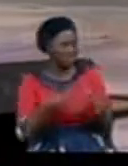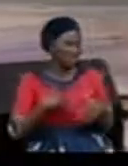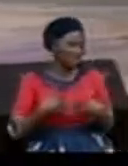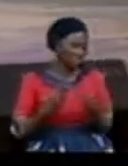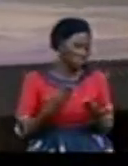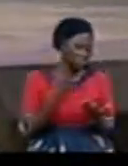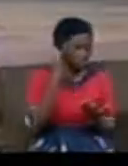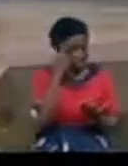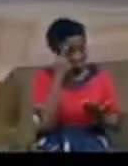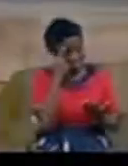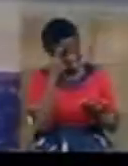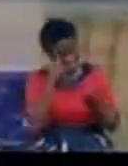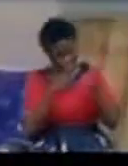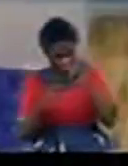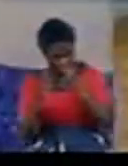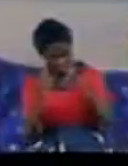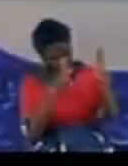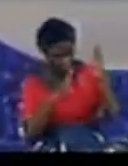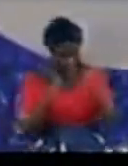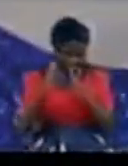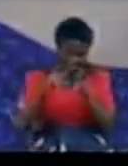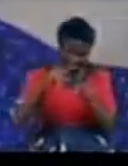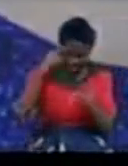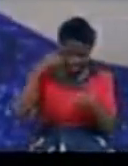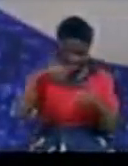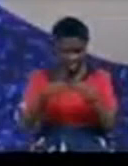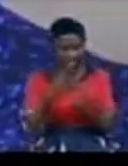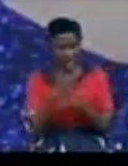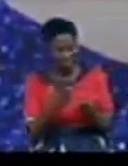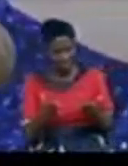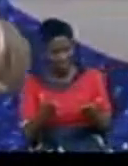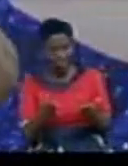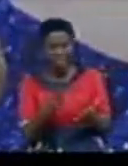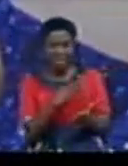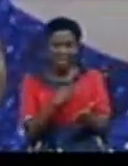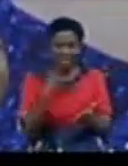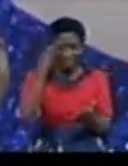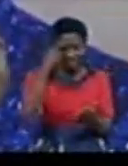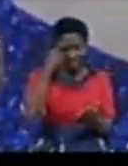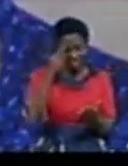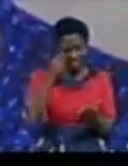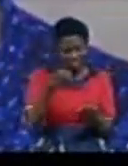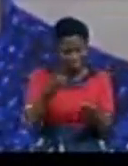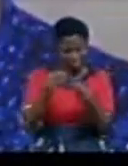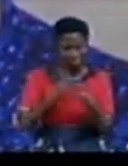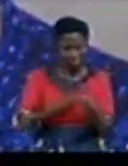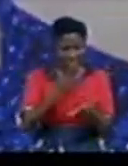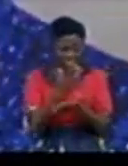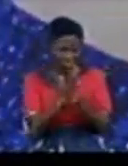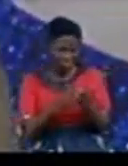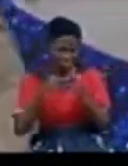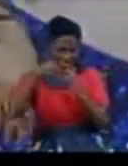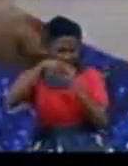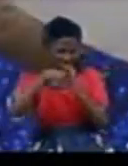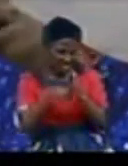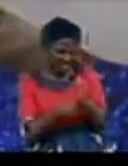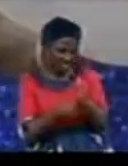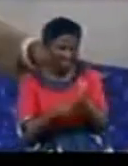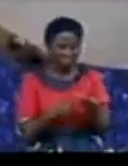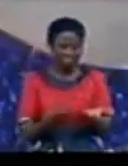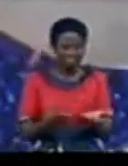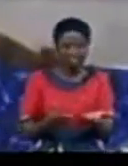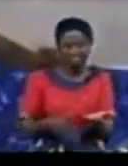about something, our thinking will give us some sinking feeling, and then we don't love so much.